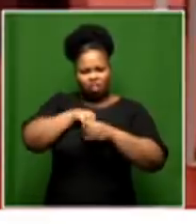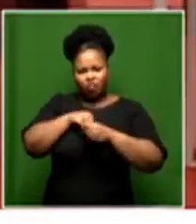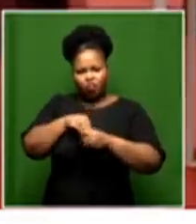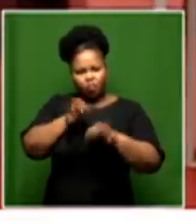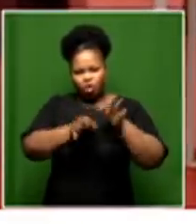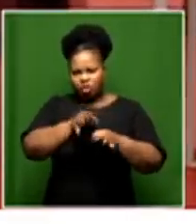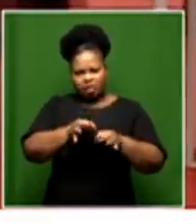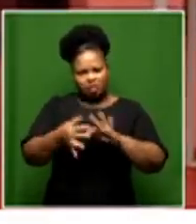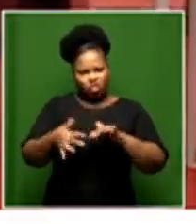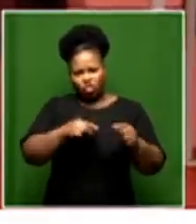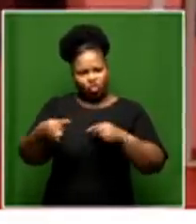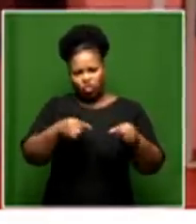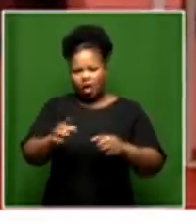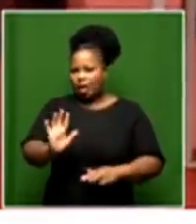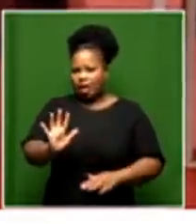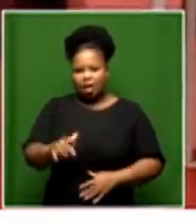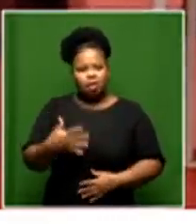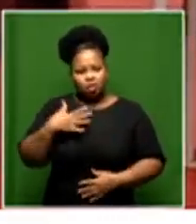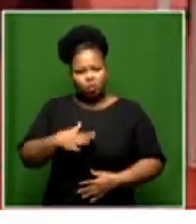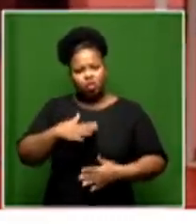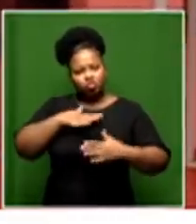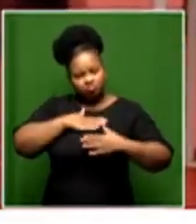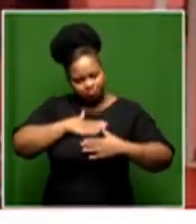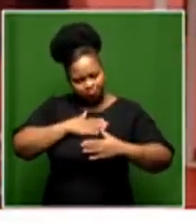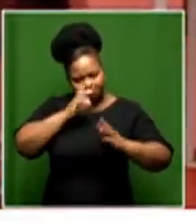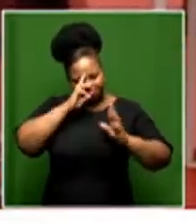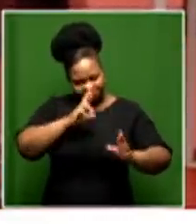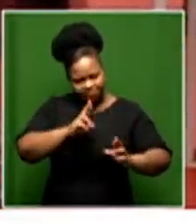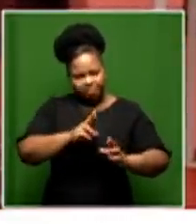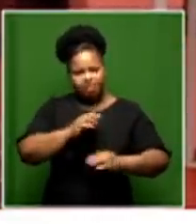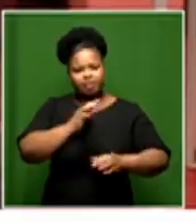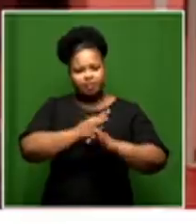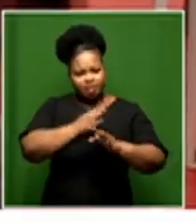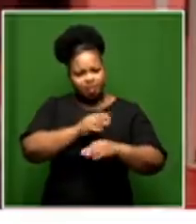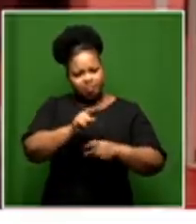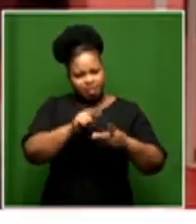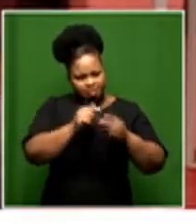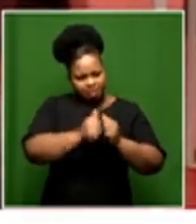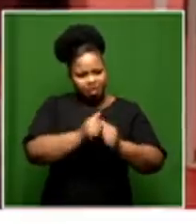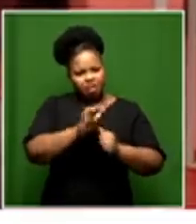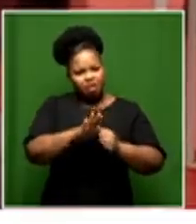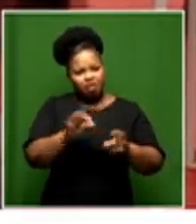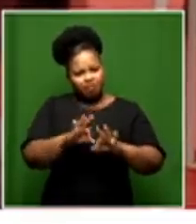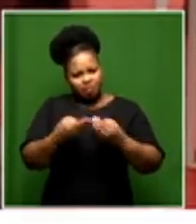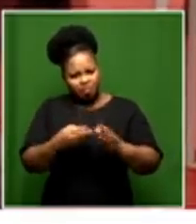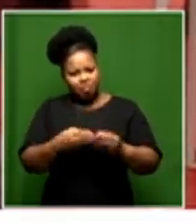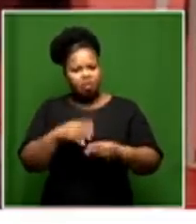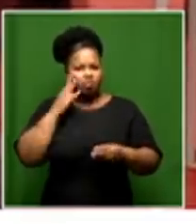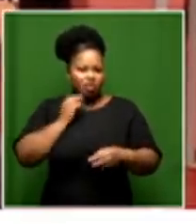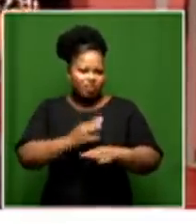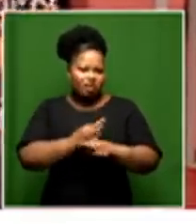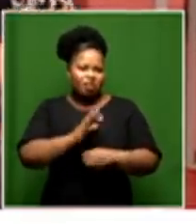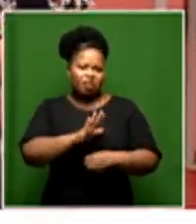politics of the day. They want to mourn the passing of their father, their brother, their relative, their